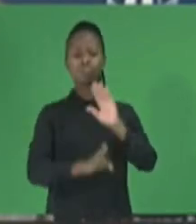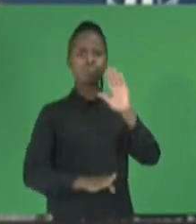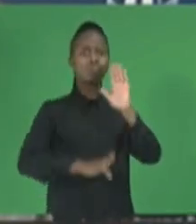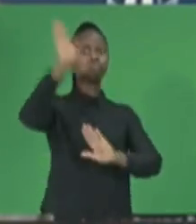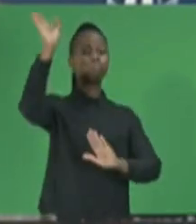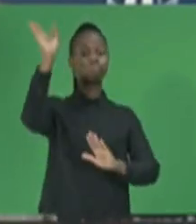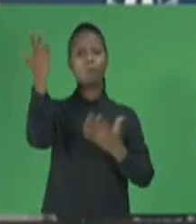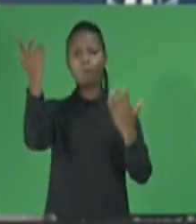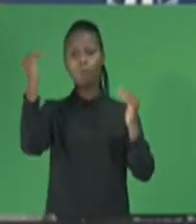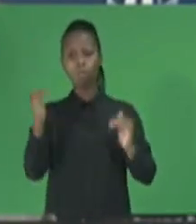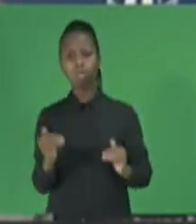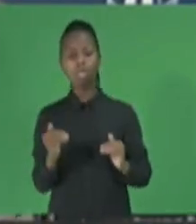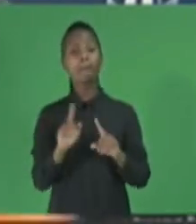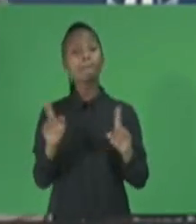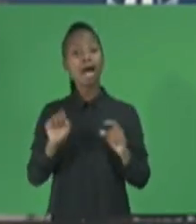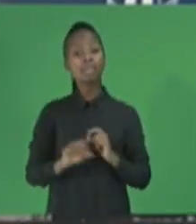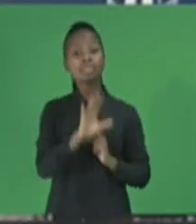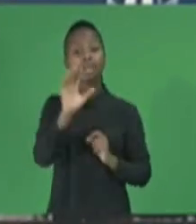are not